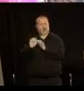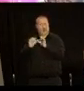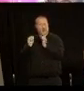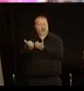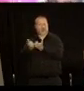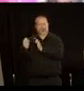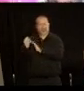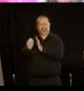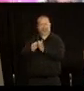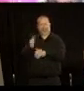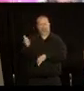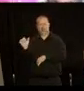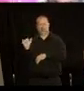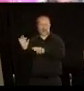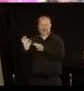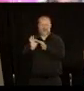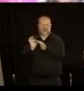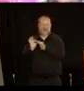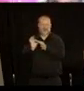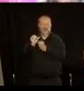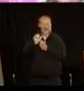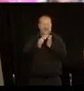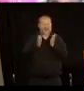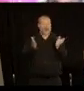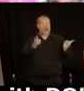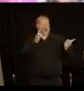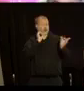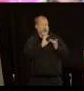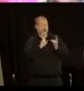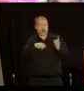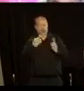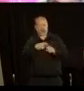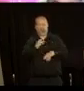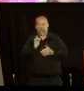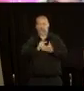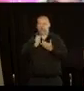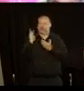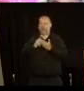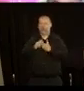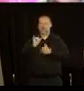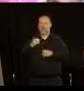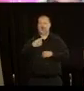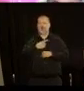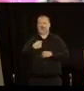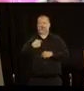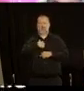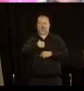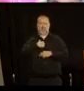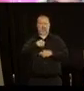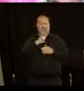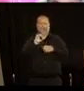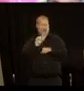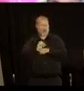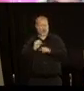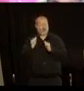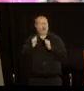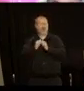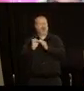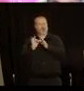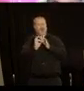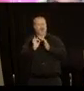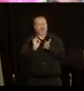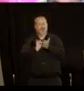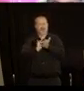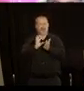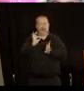state agencies. The Surgeon General talked about one of the programs that we are able to collaborate on, medical